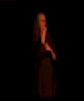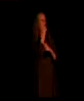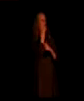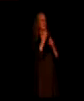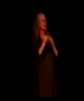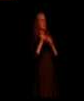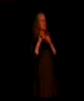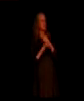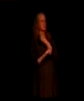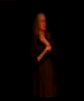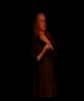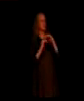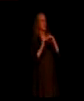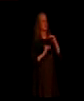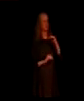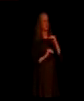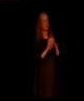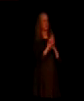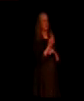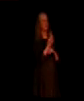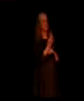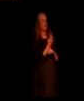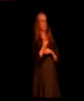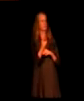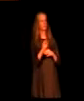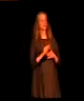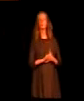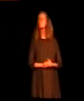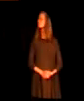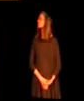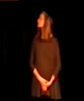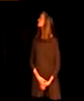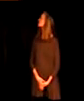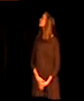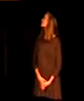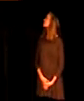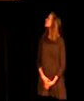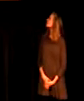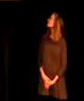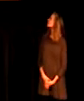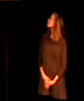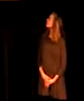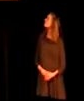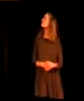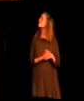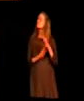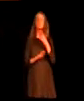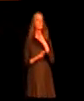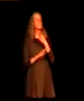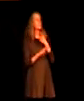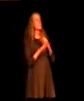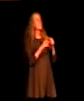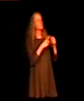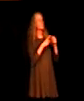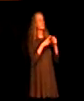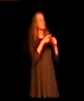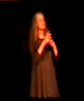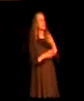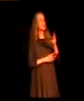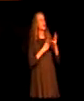we've now gone below 1 kilometer, so it's now bigger than that. At any rate, so this was our very first